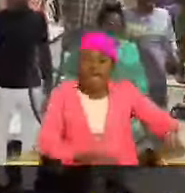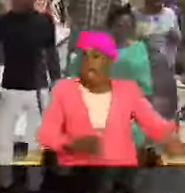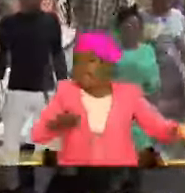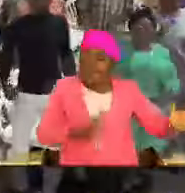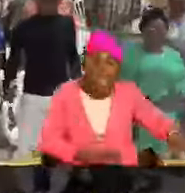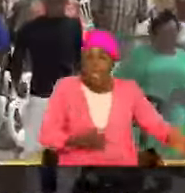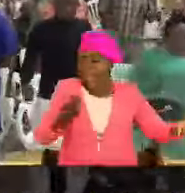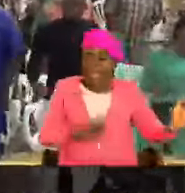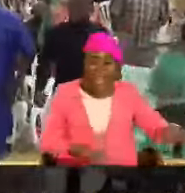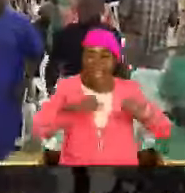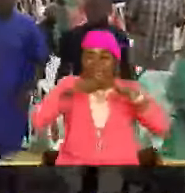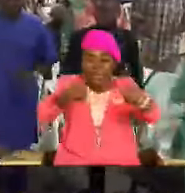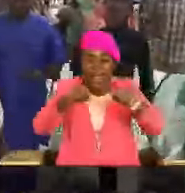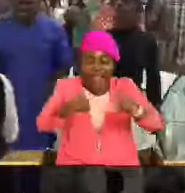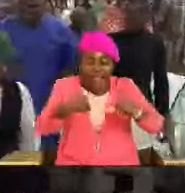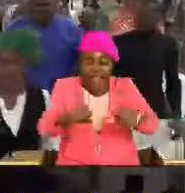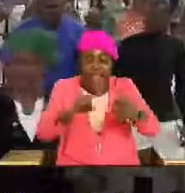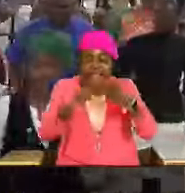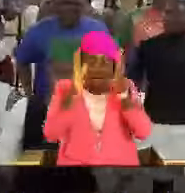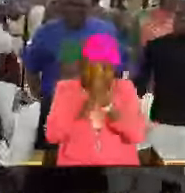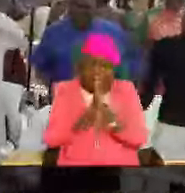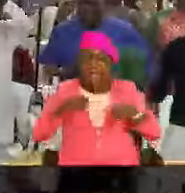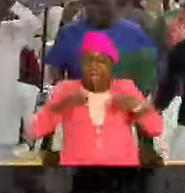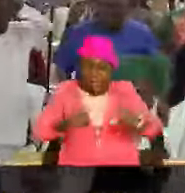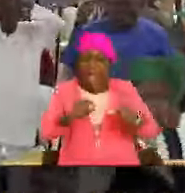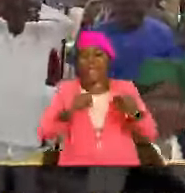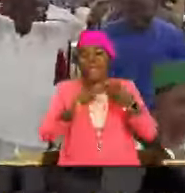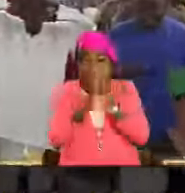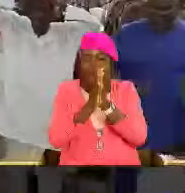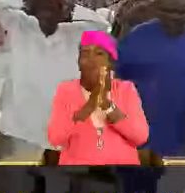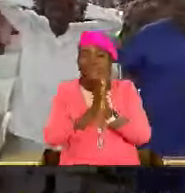continue continue continue add more power add more